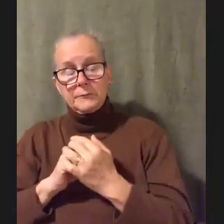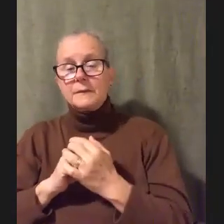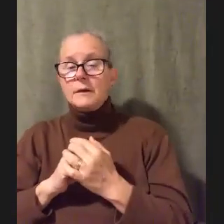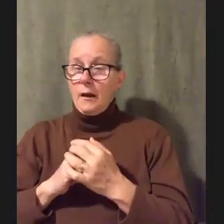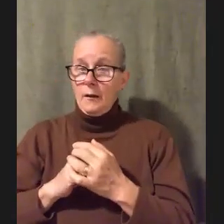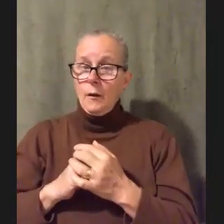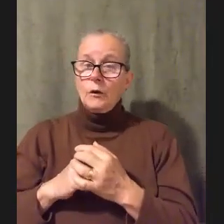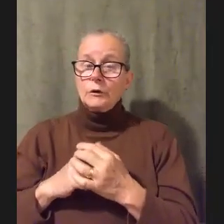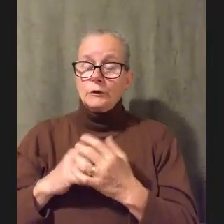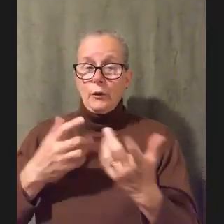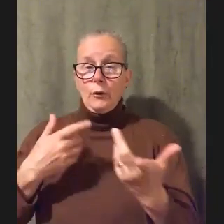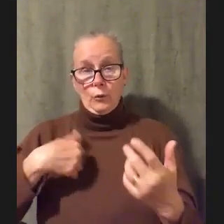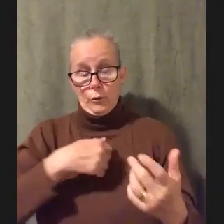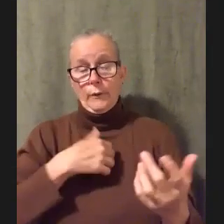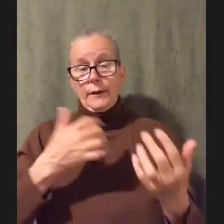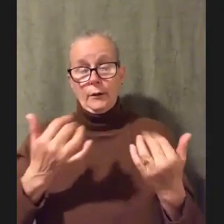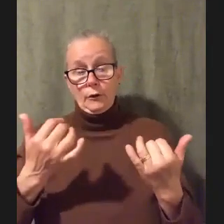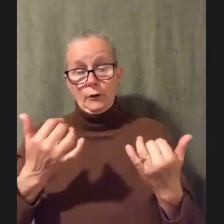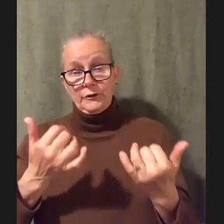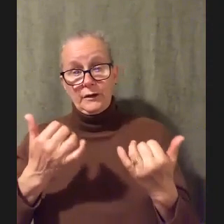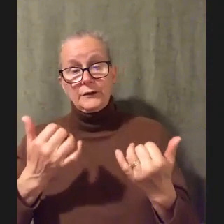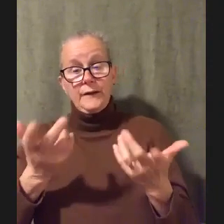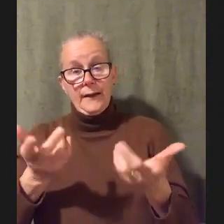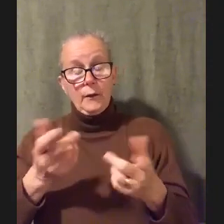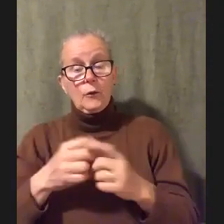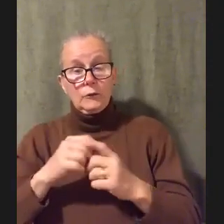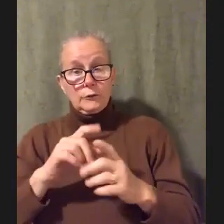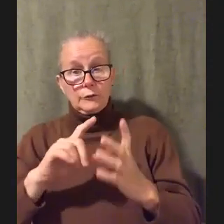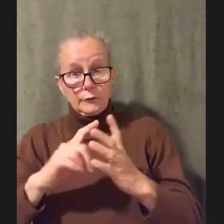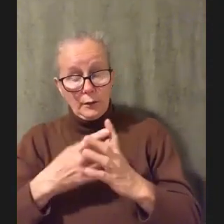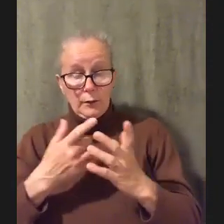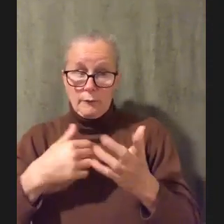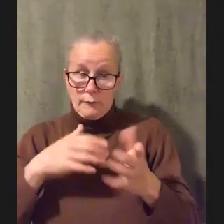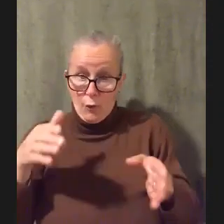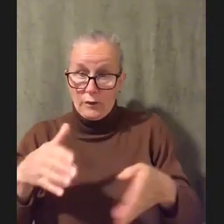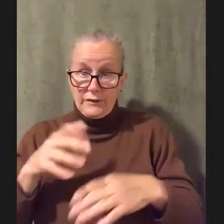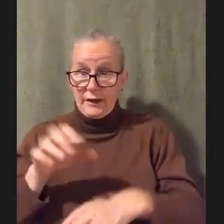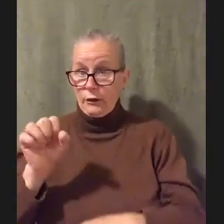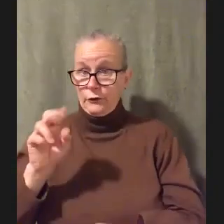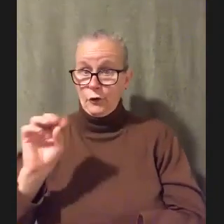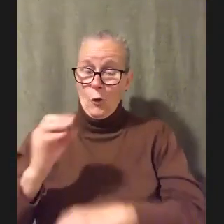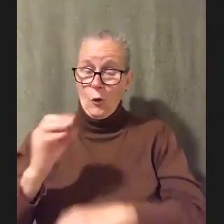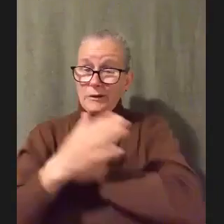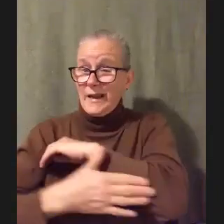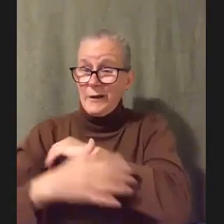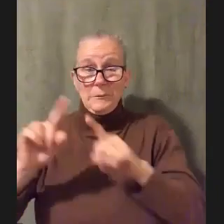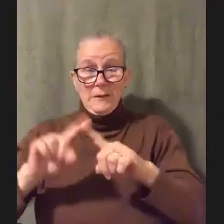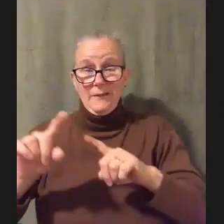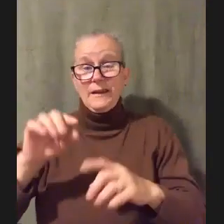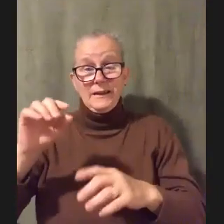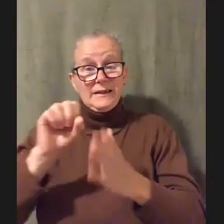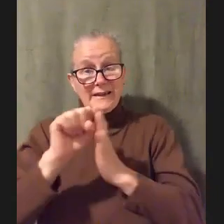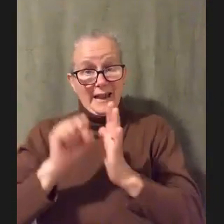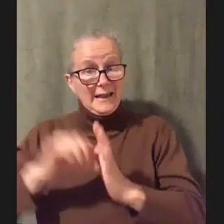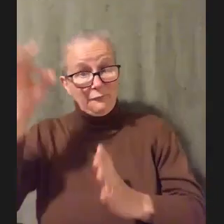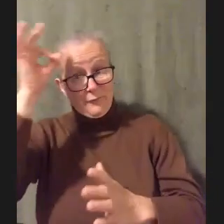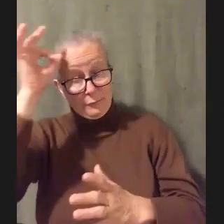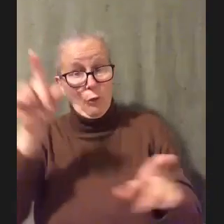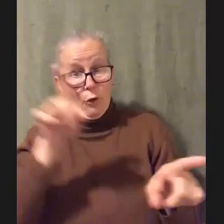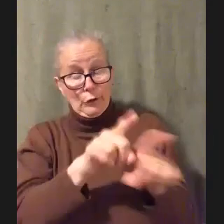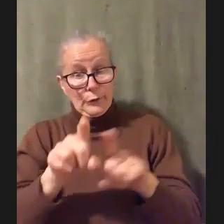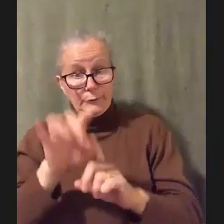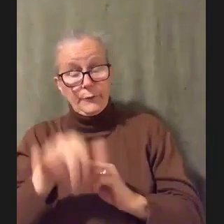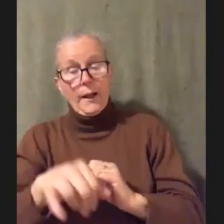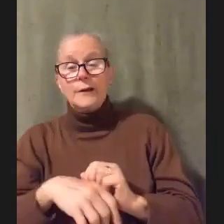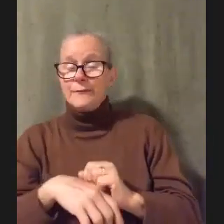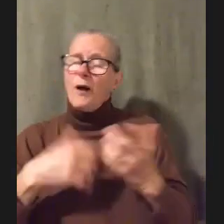our parks every year, just the county park system, let alone state parks with their 40 million and federal lands. And so we know we love to recreate, we love to